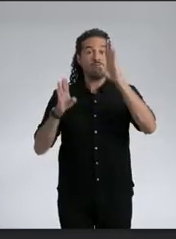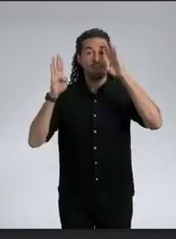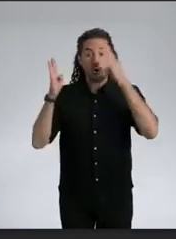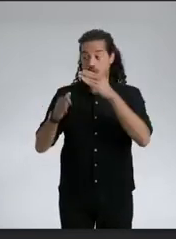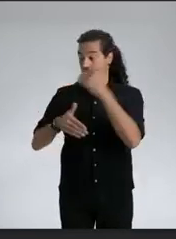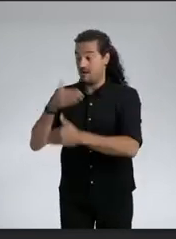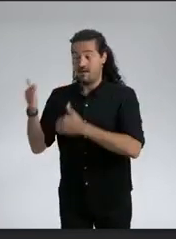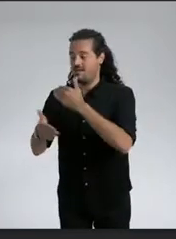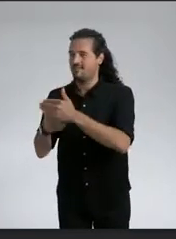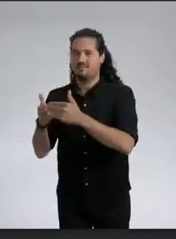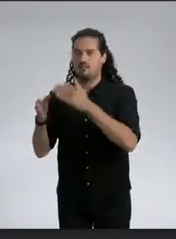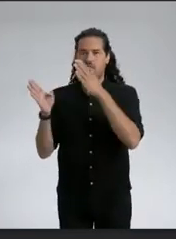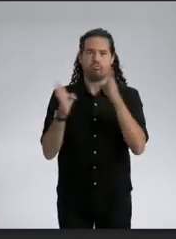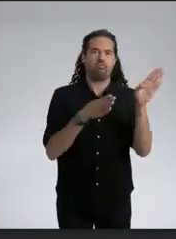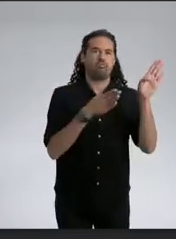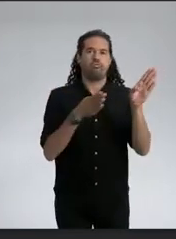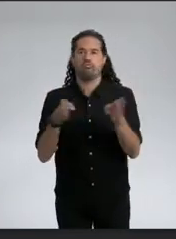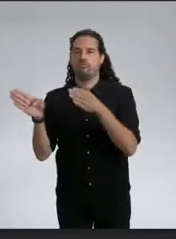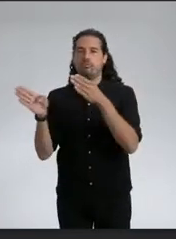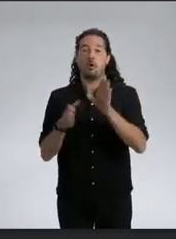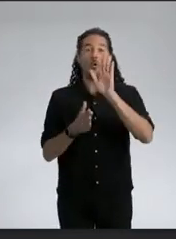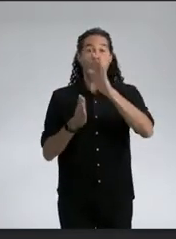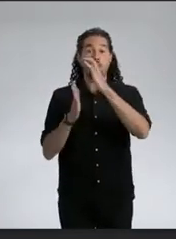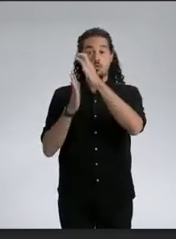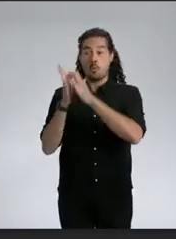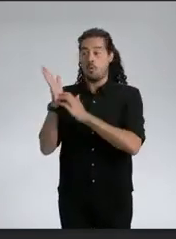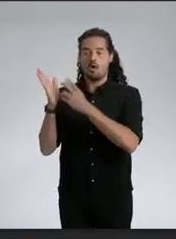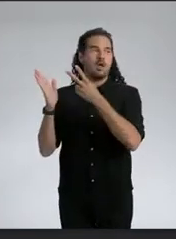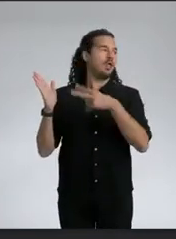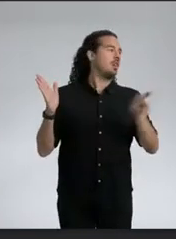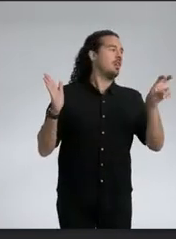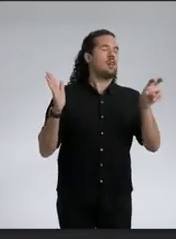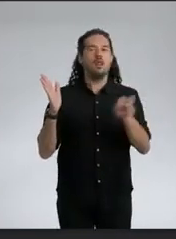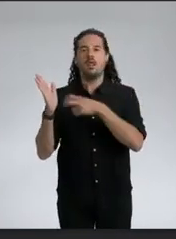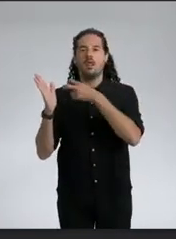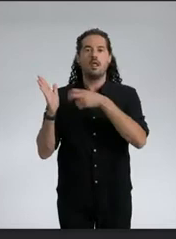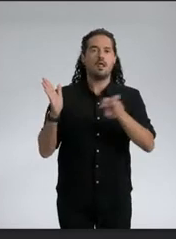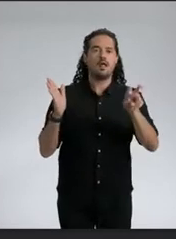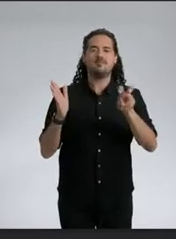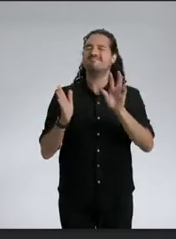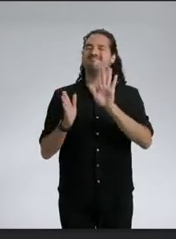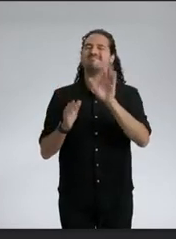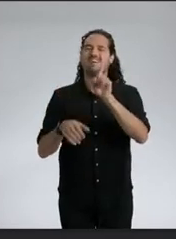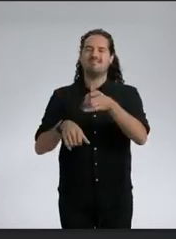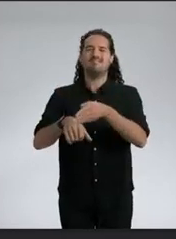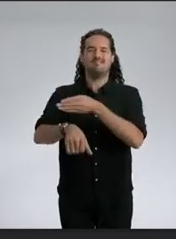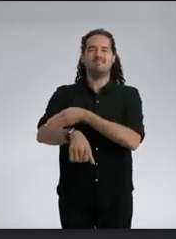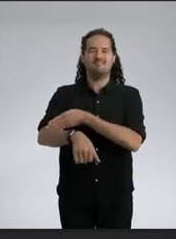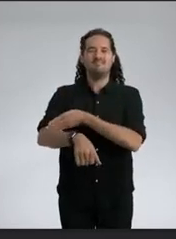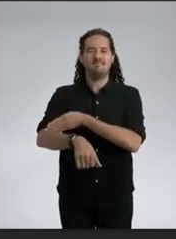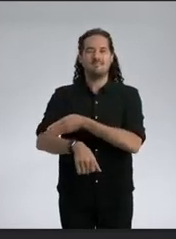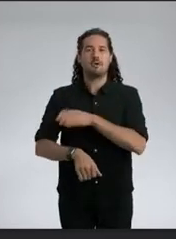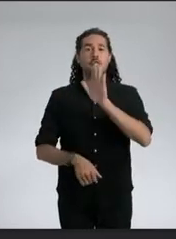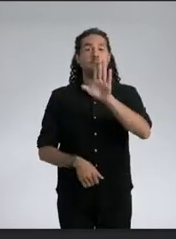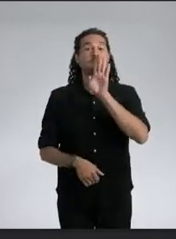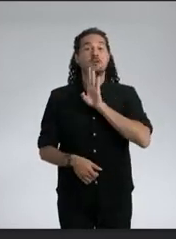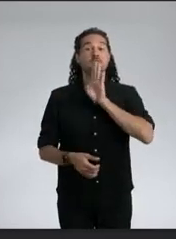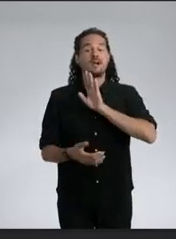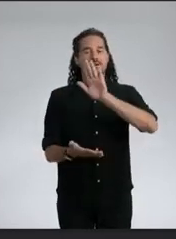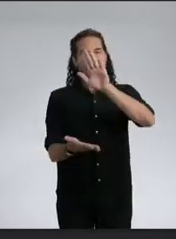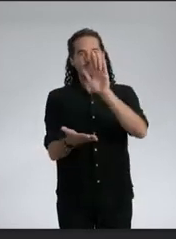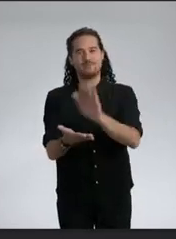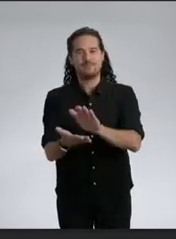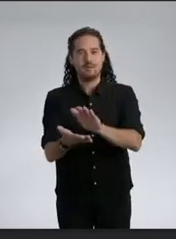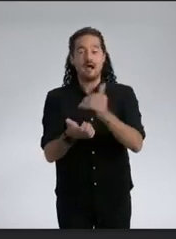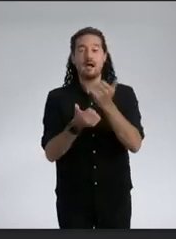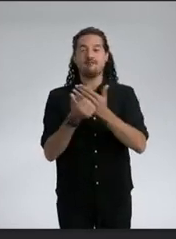code. It's time to do something about that, to remove the friction and bring everything together, so you and